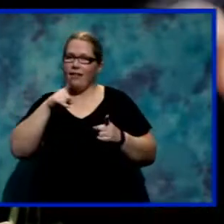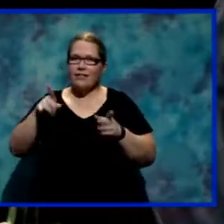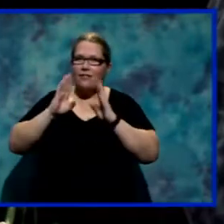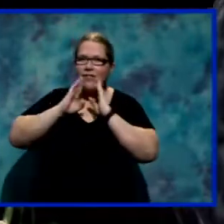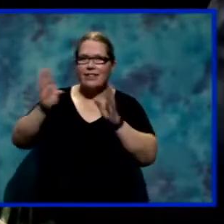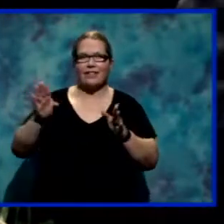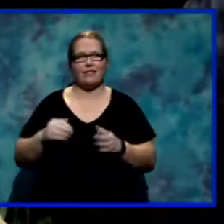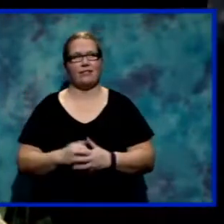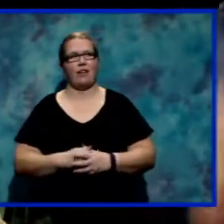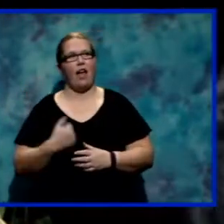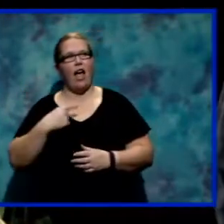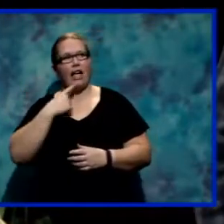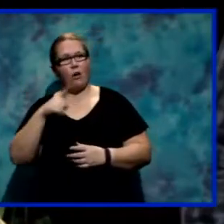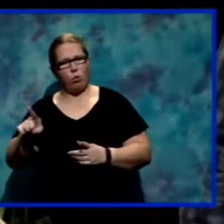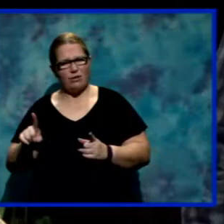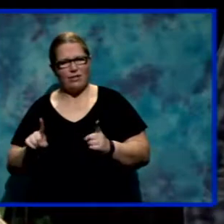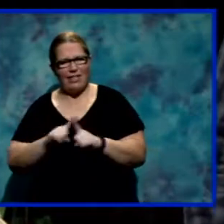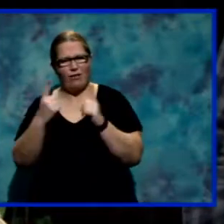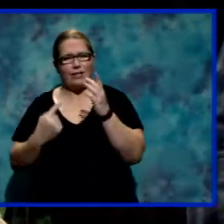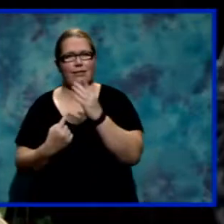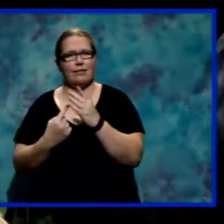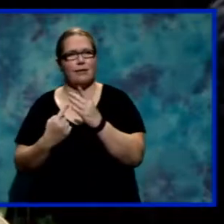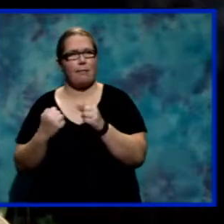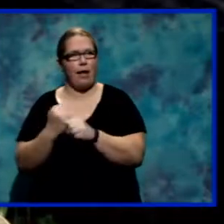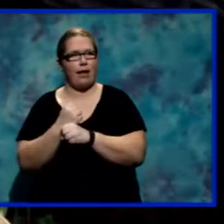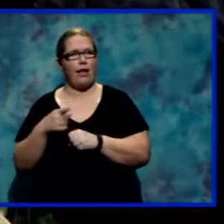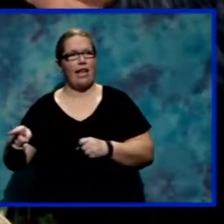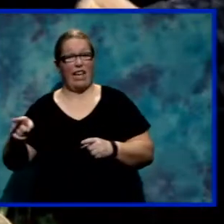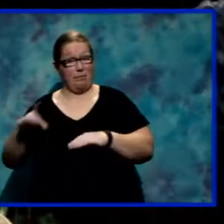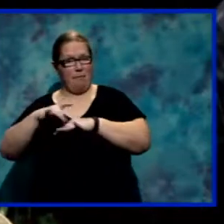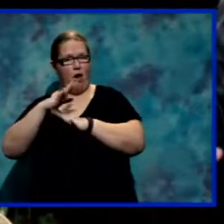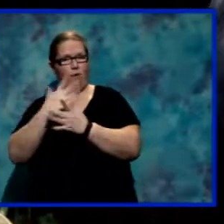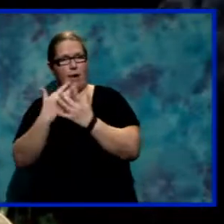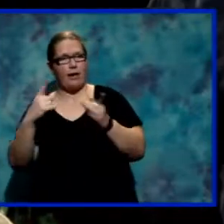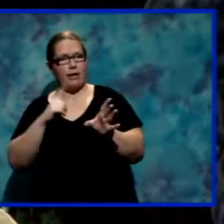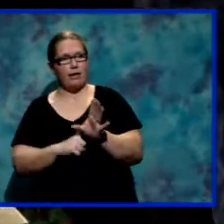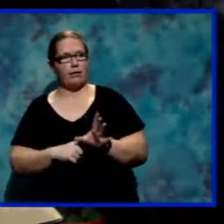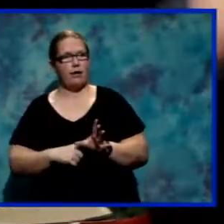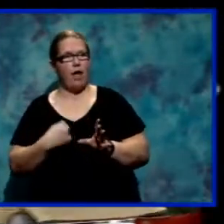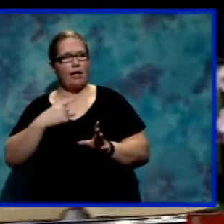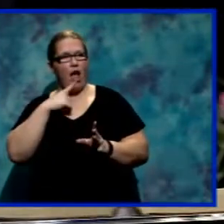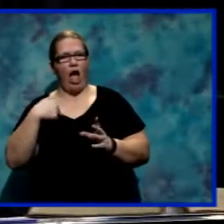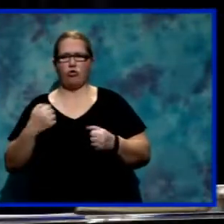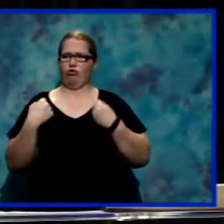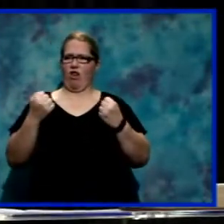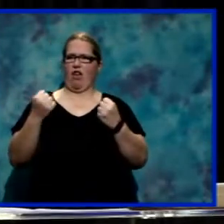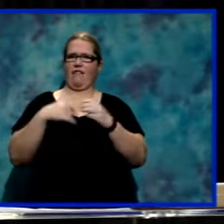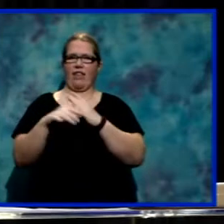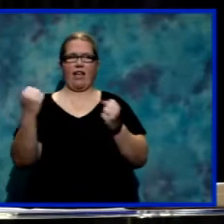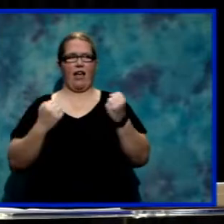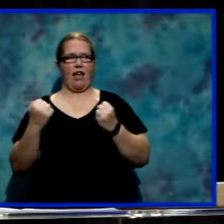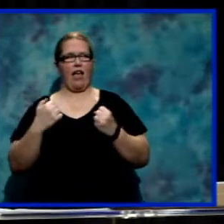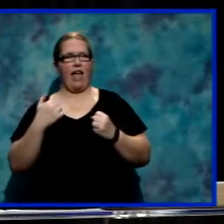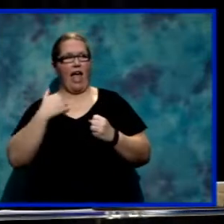too much. He said, I'll tell you what a difference it's made. Now, he'd been married for quite a number of years. He says, I used to drive along in the car. And he said,